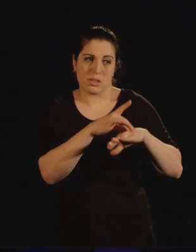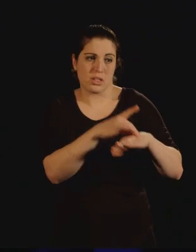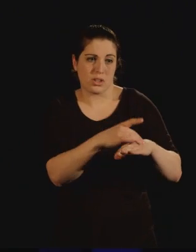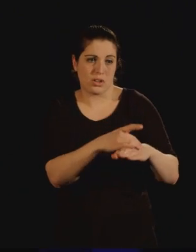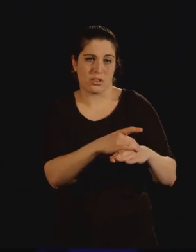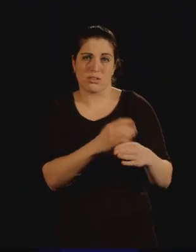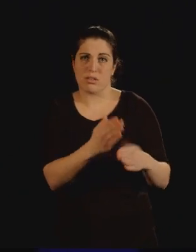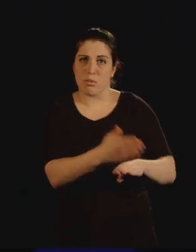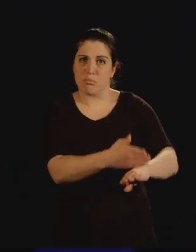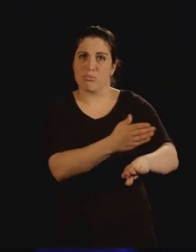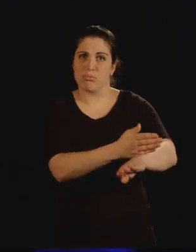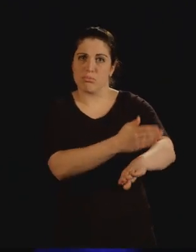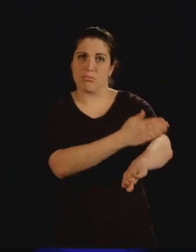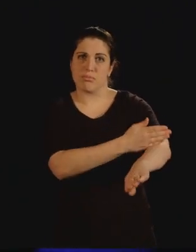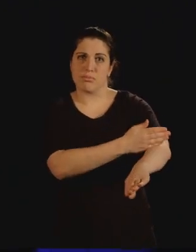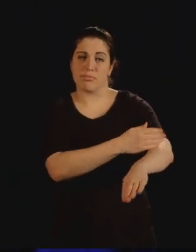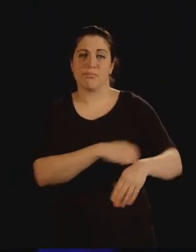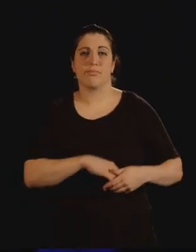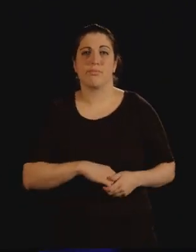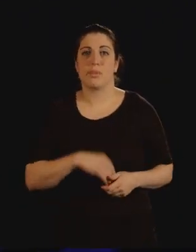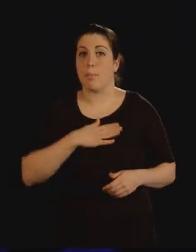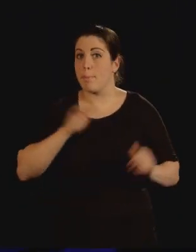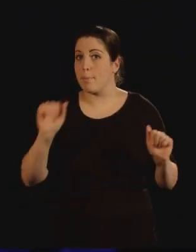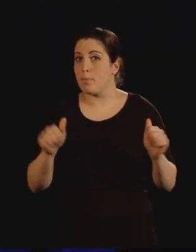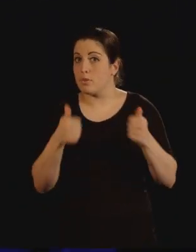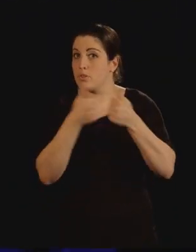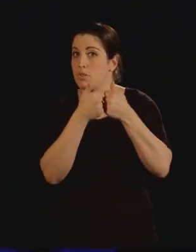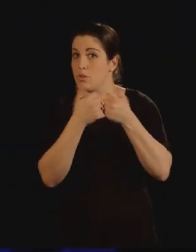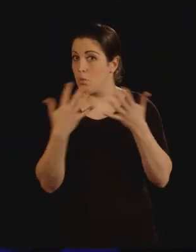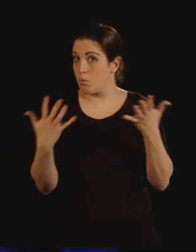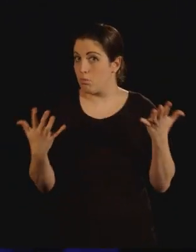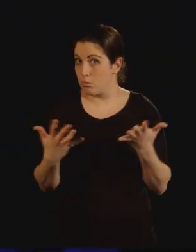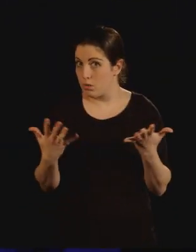lives. So I challenge you,